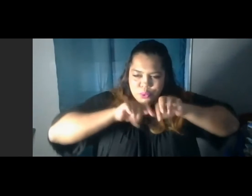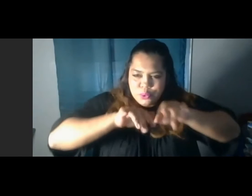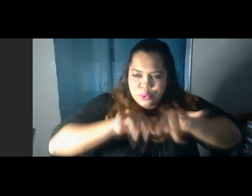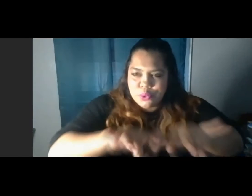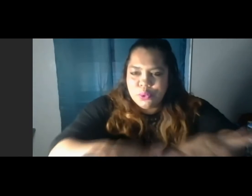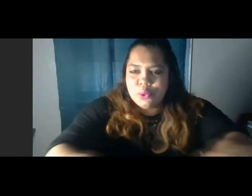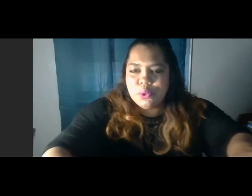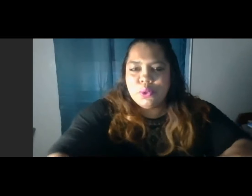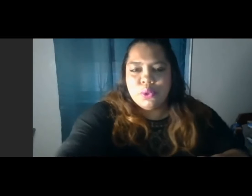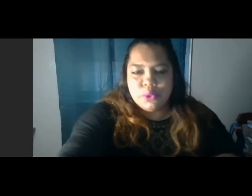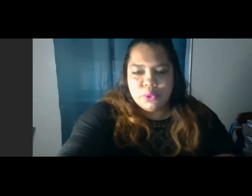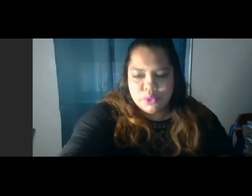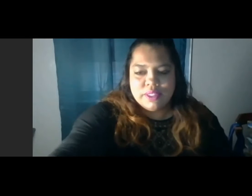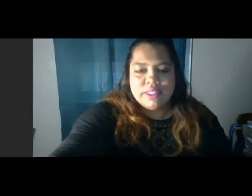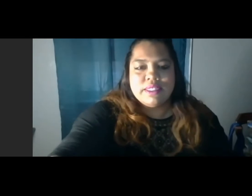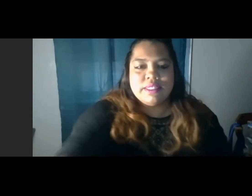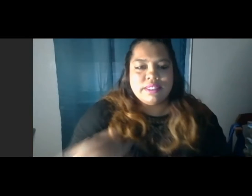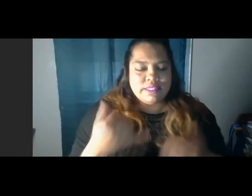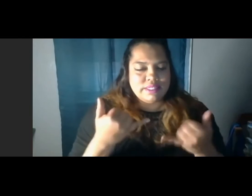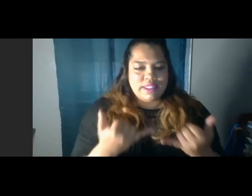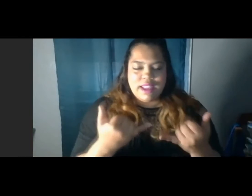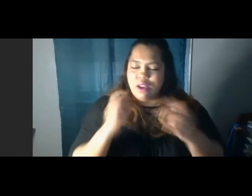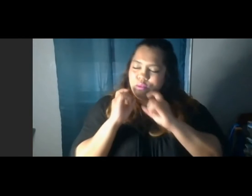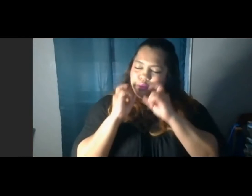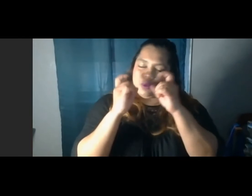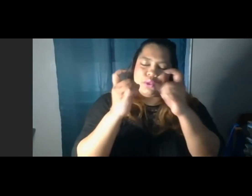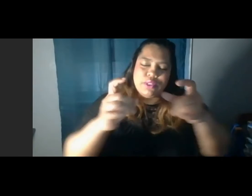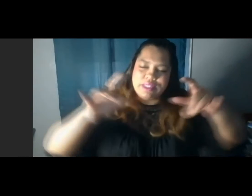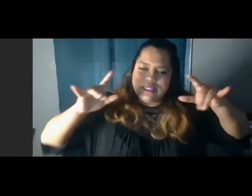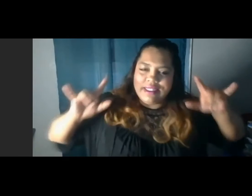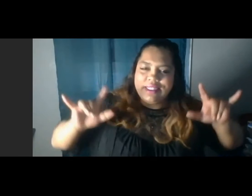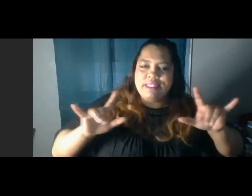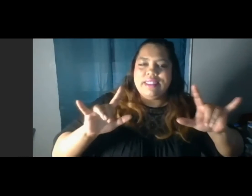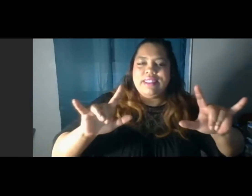world. I'm sending love.